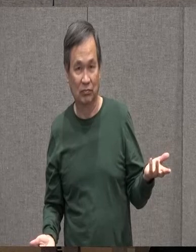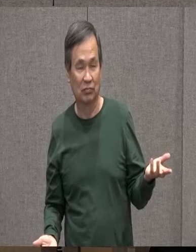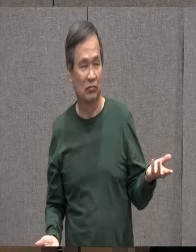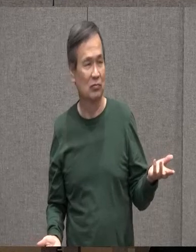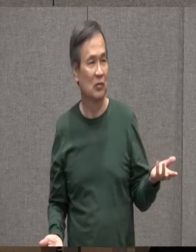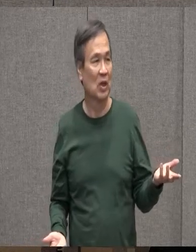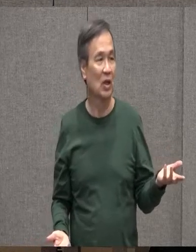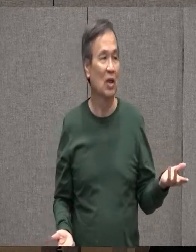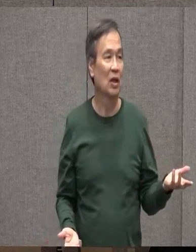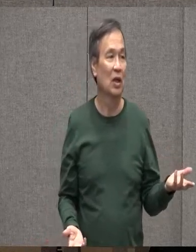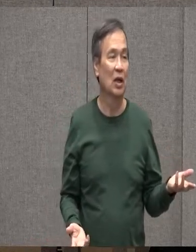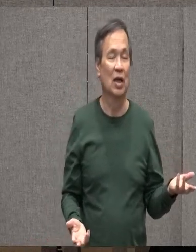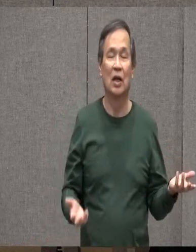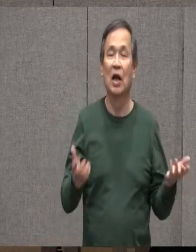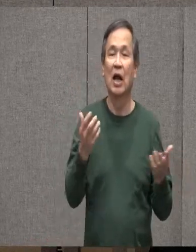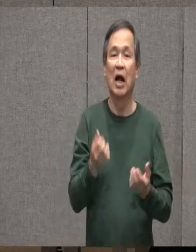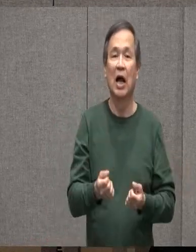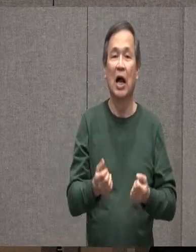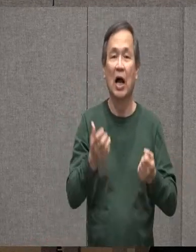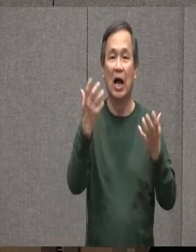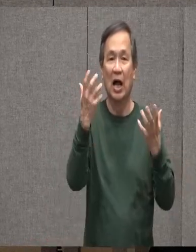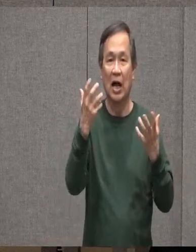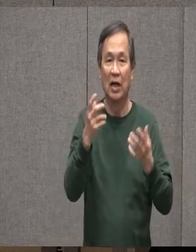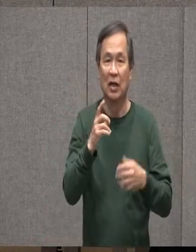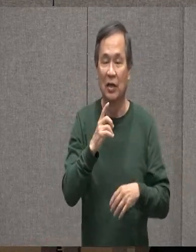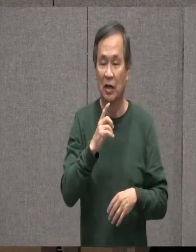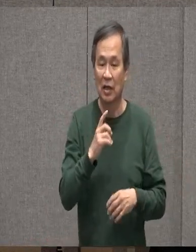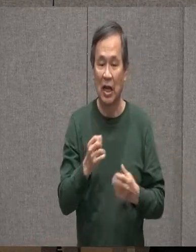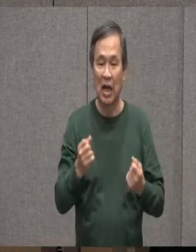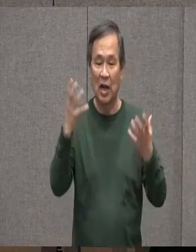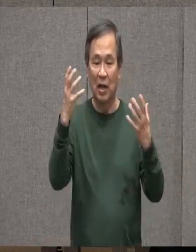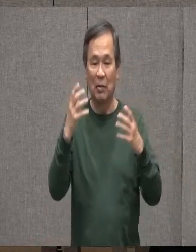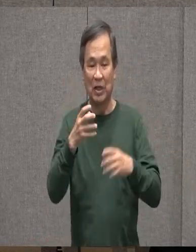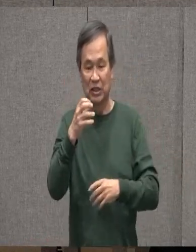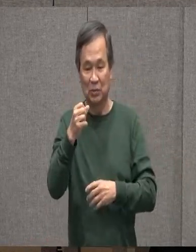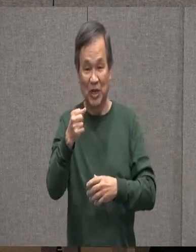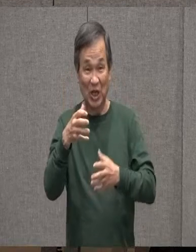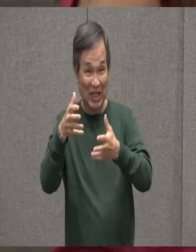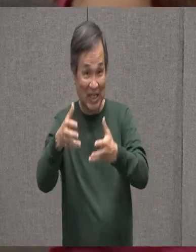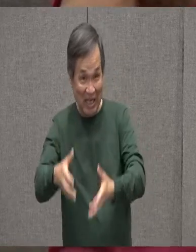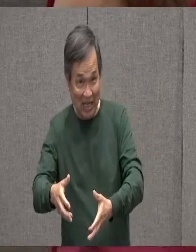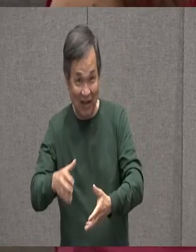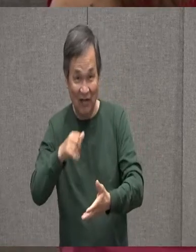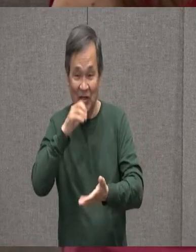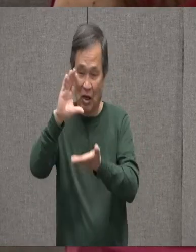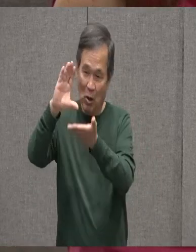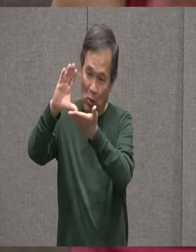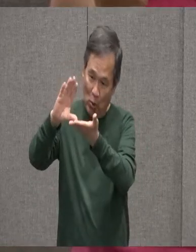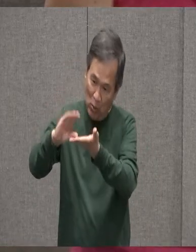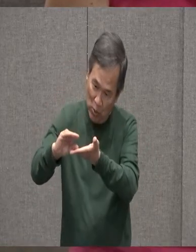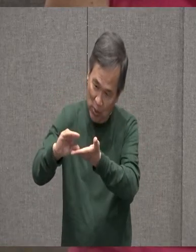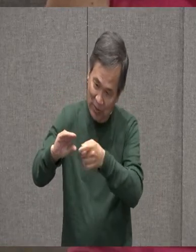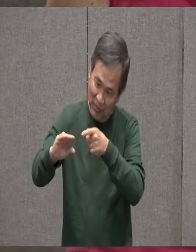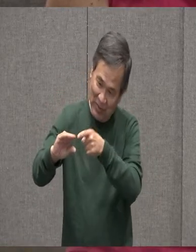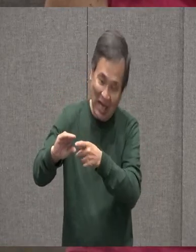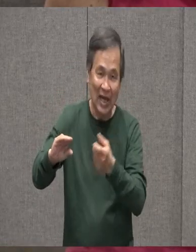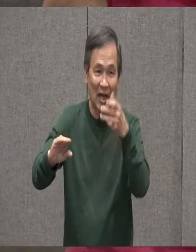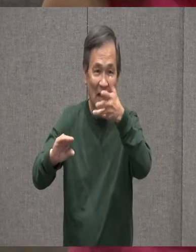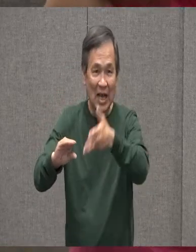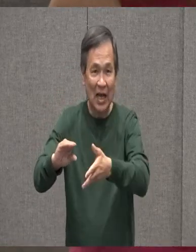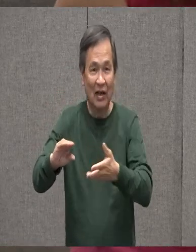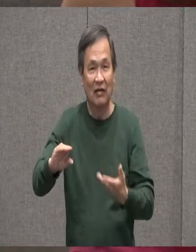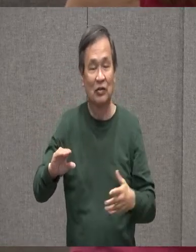common denominator, making equivalent fractions. We knew our common denominator was 12. So we had 4/12